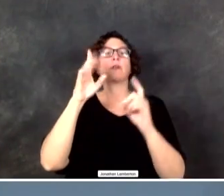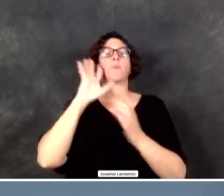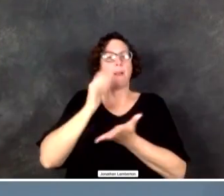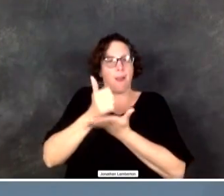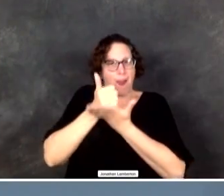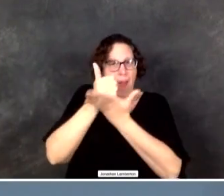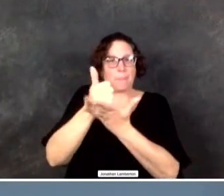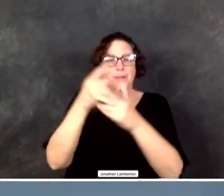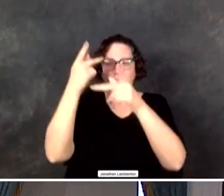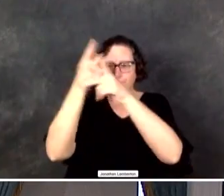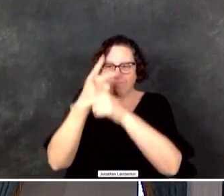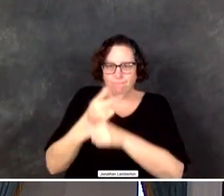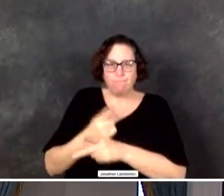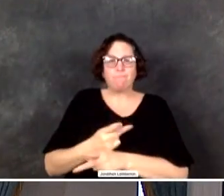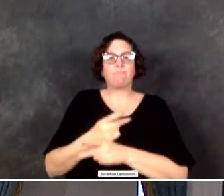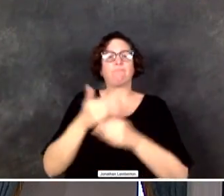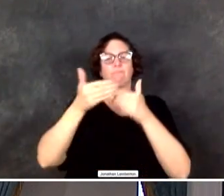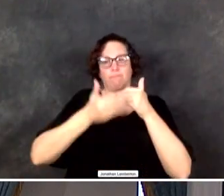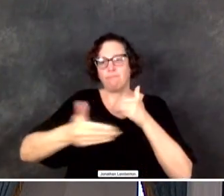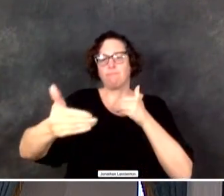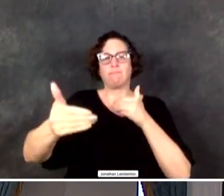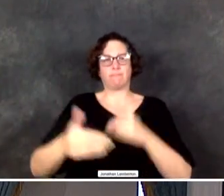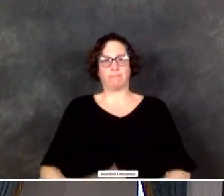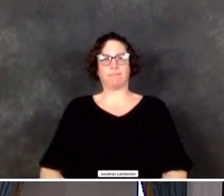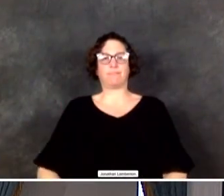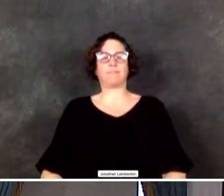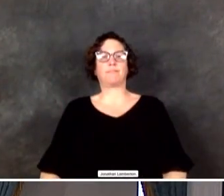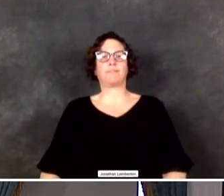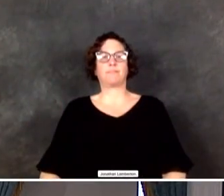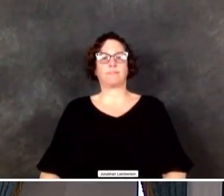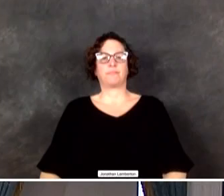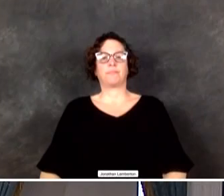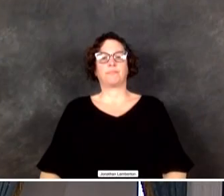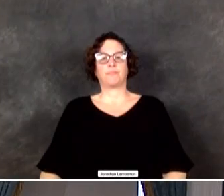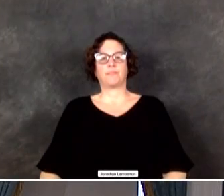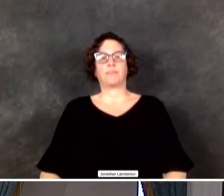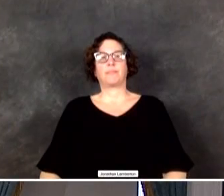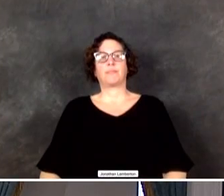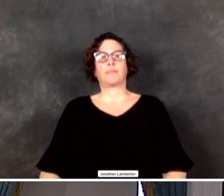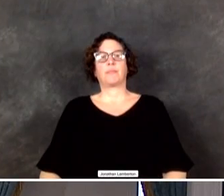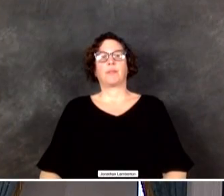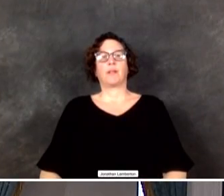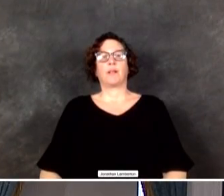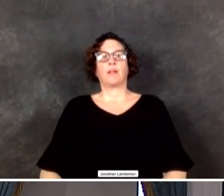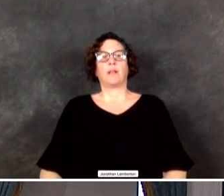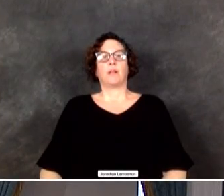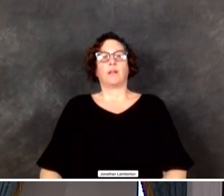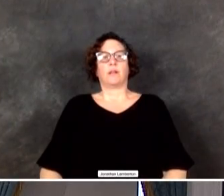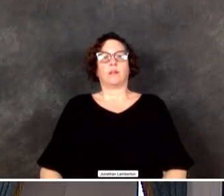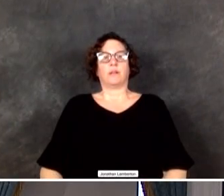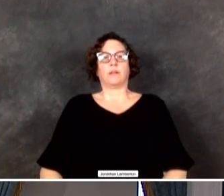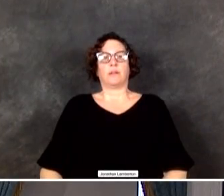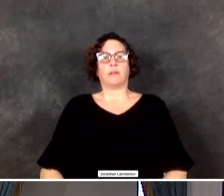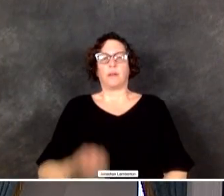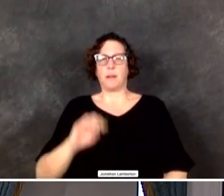will look like. Next, we have Miles from NBC New York.